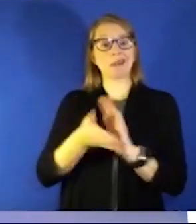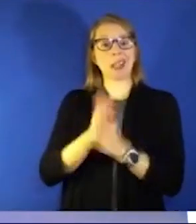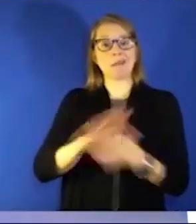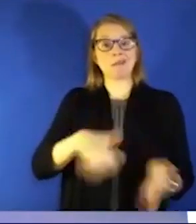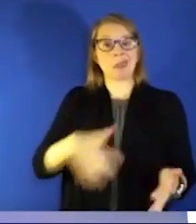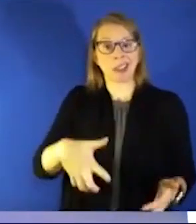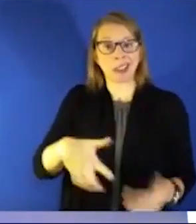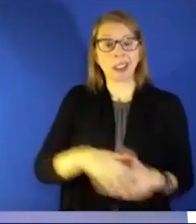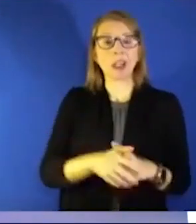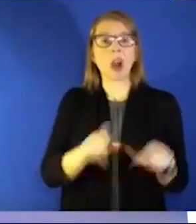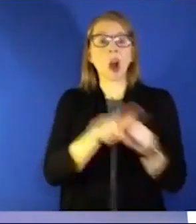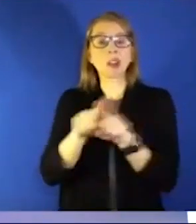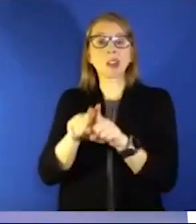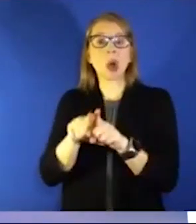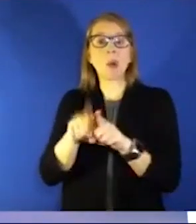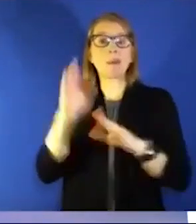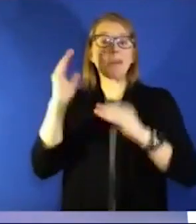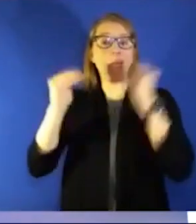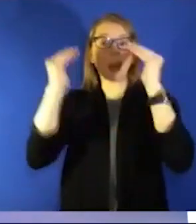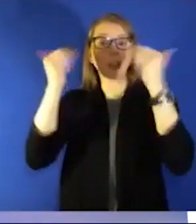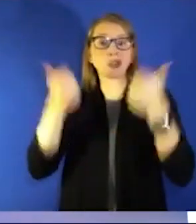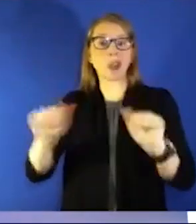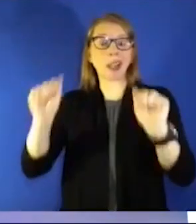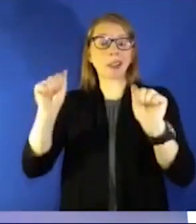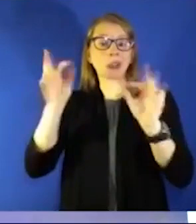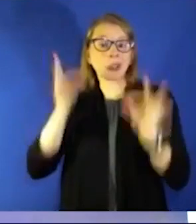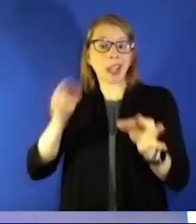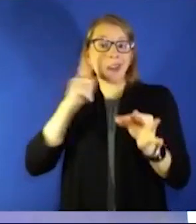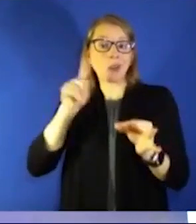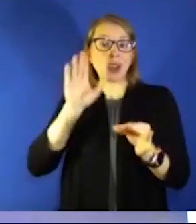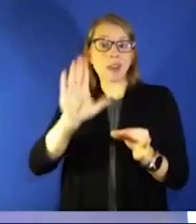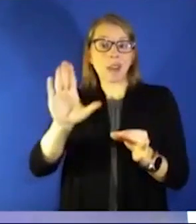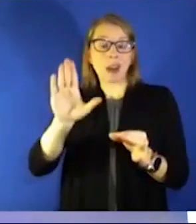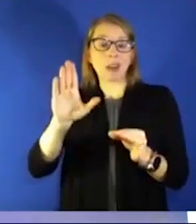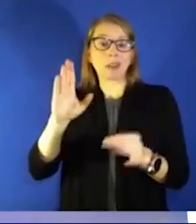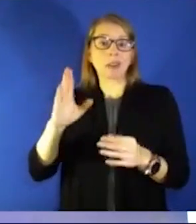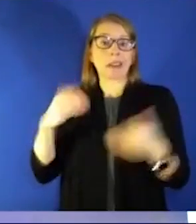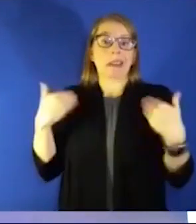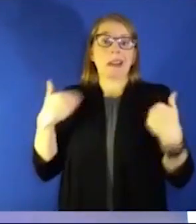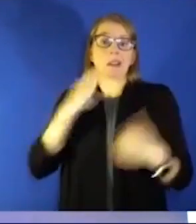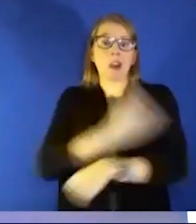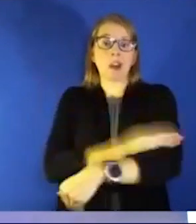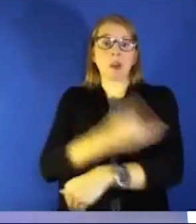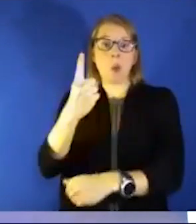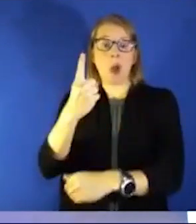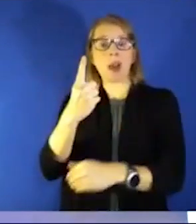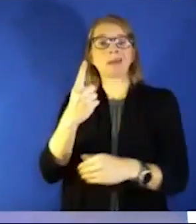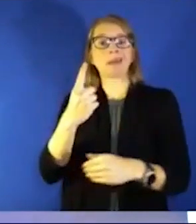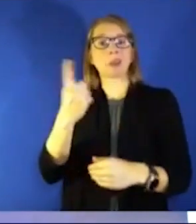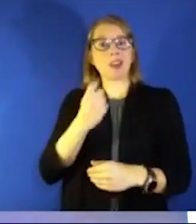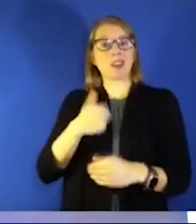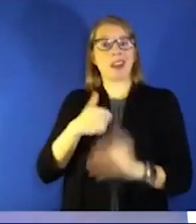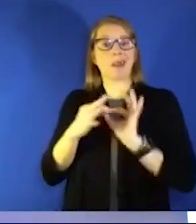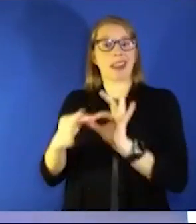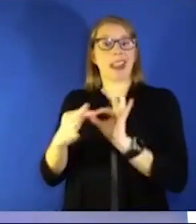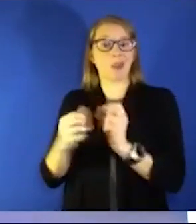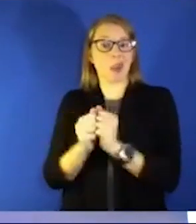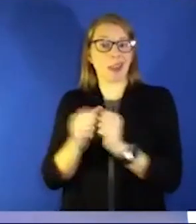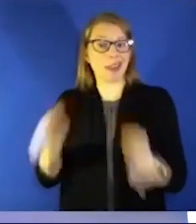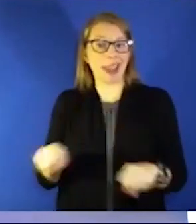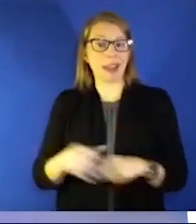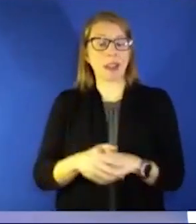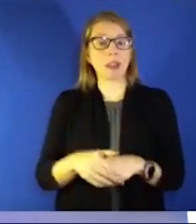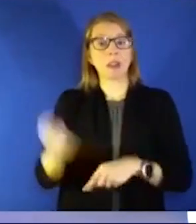young daughters, for their future. So it's a question I get, and here's one I can relate to as well, because going back to